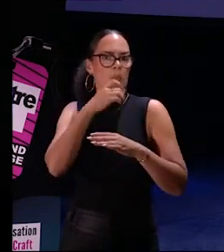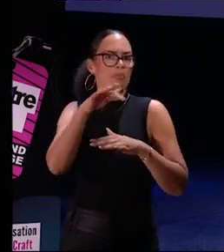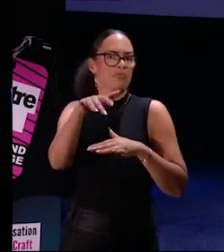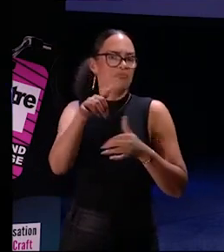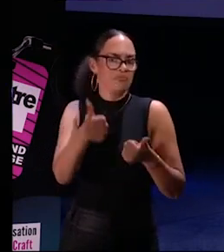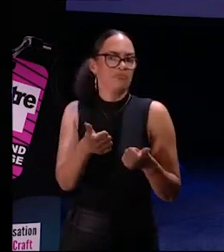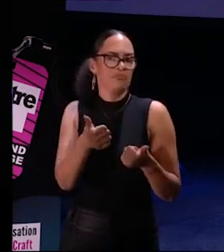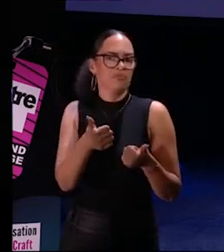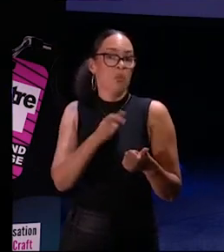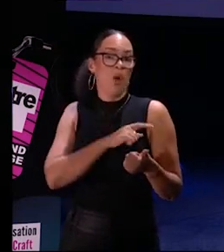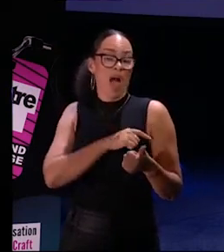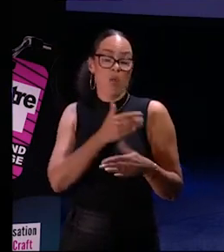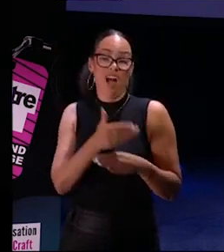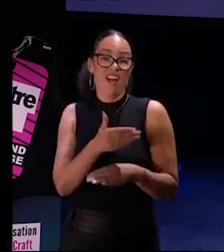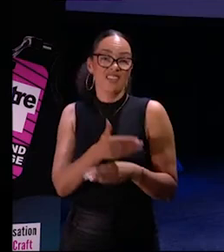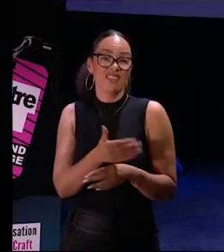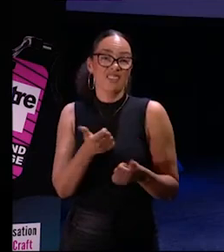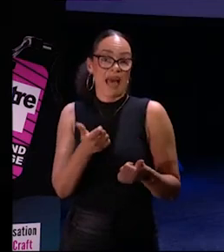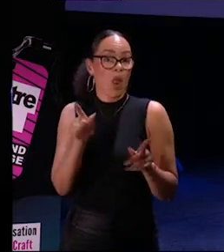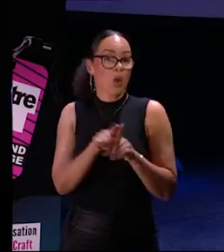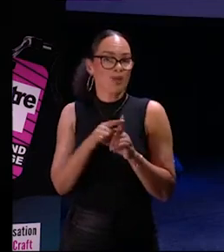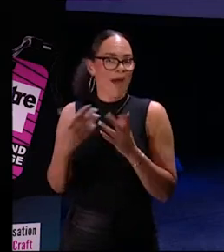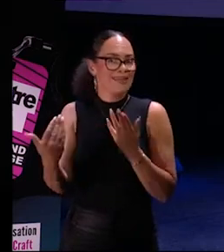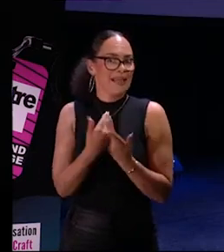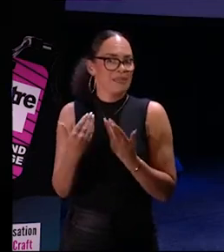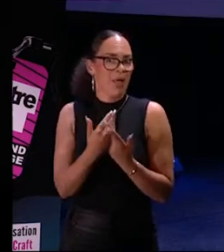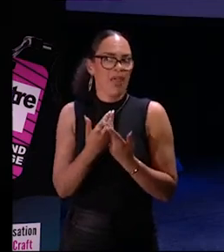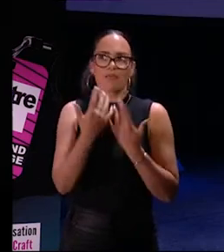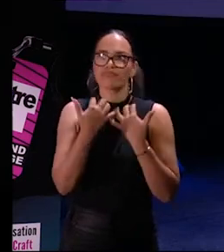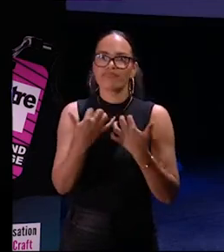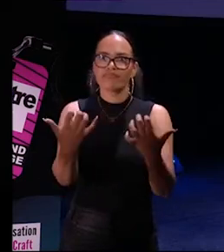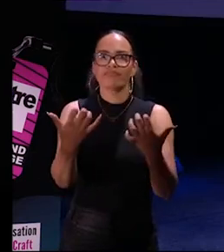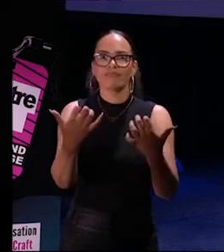because it also makes theatre accessible to so many more people,